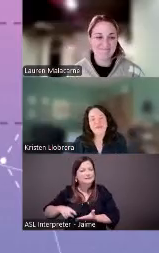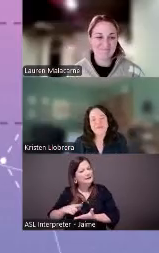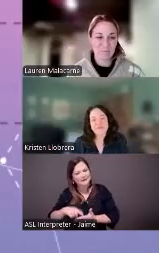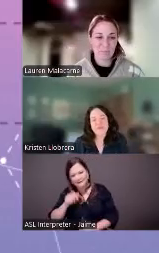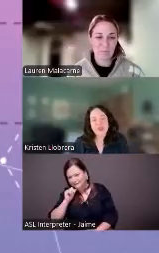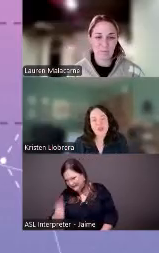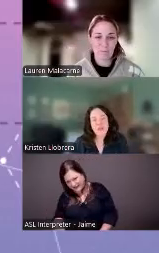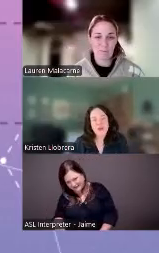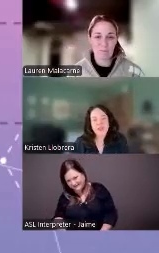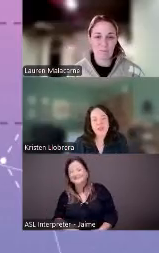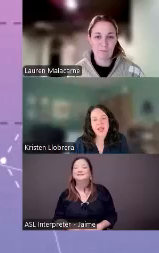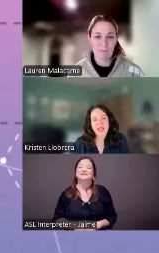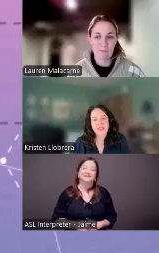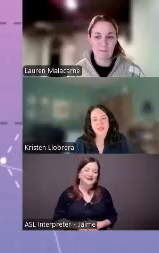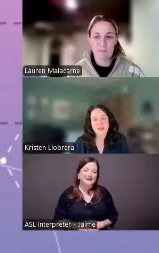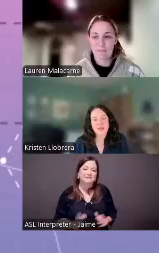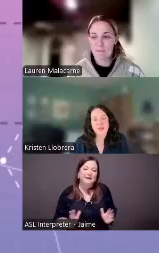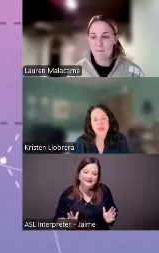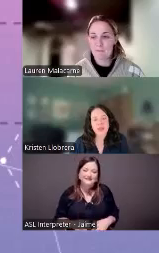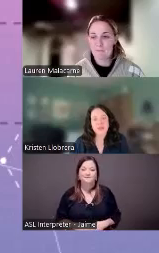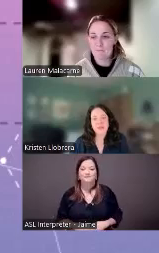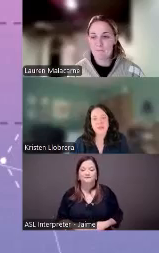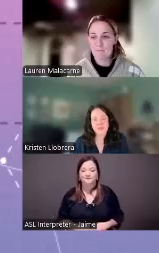Um, but